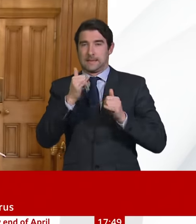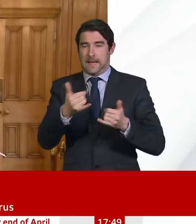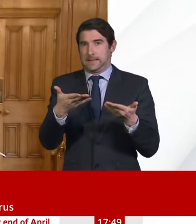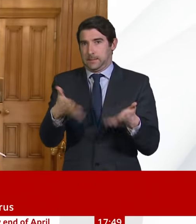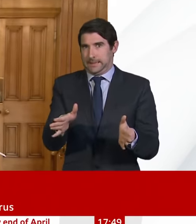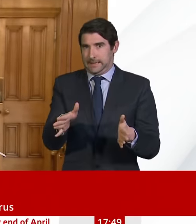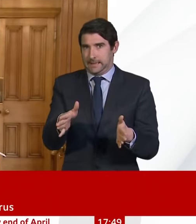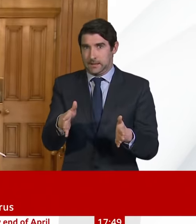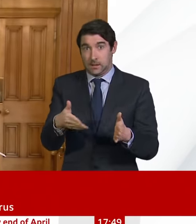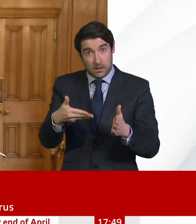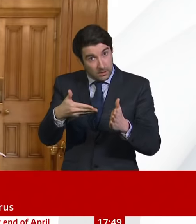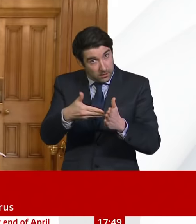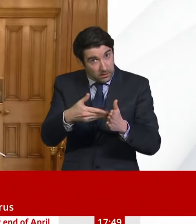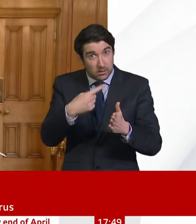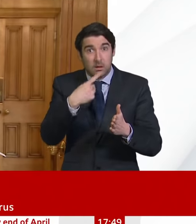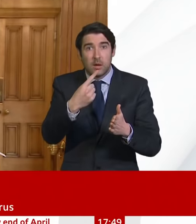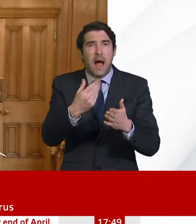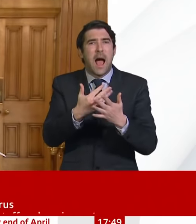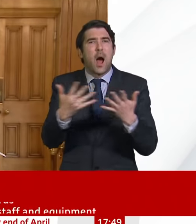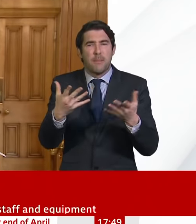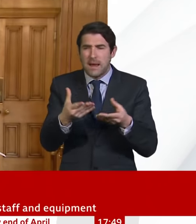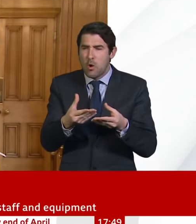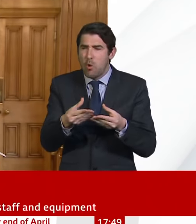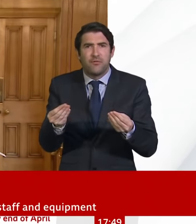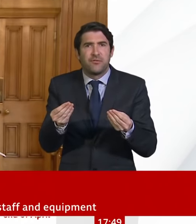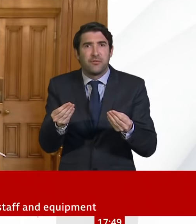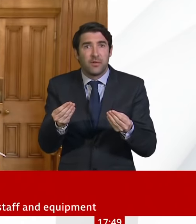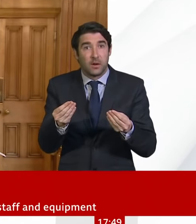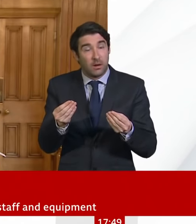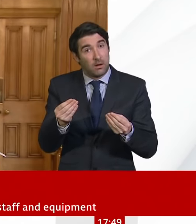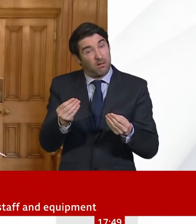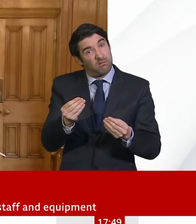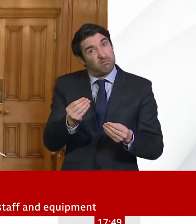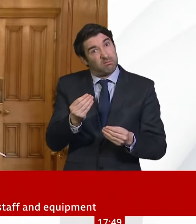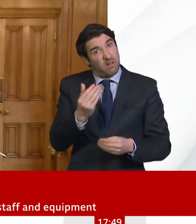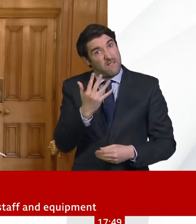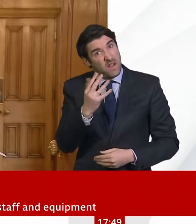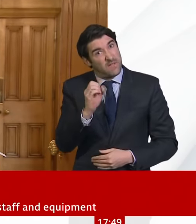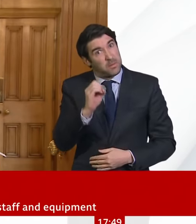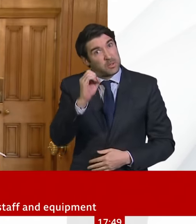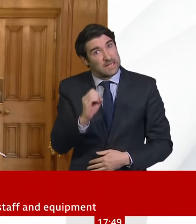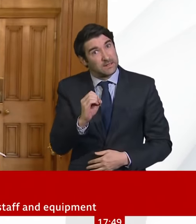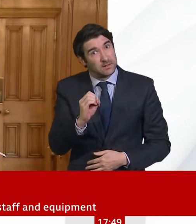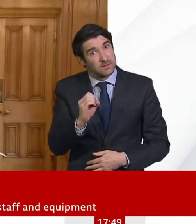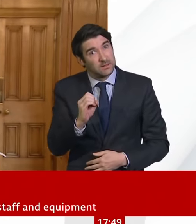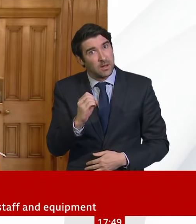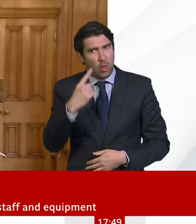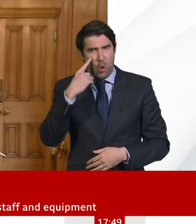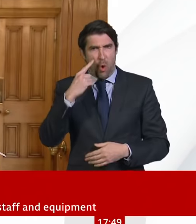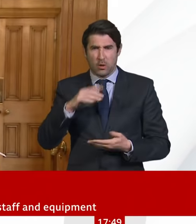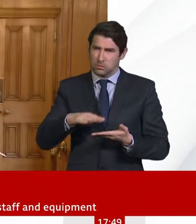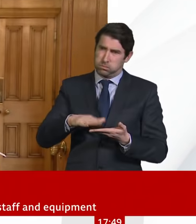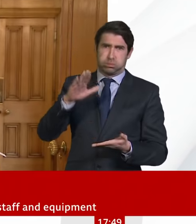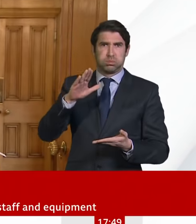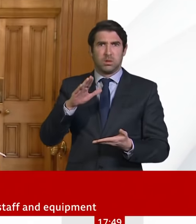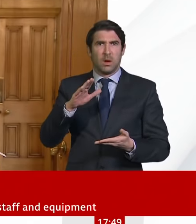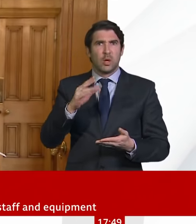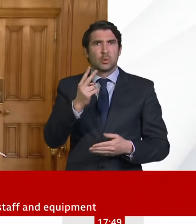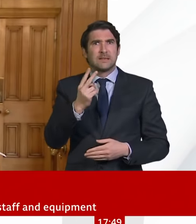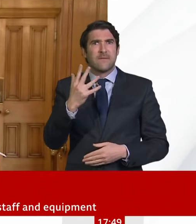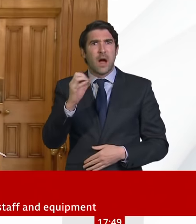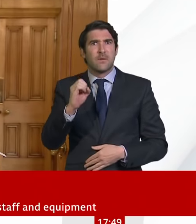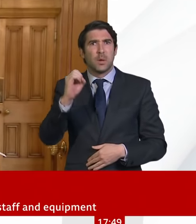in the NHS due to coronavirus, is lower than had been previously reported. And